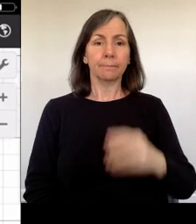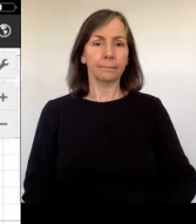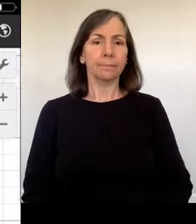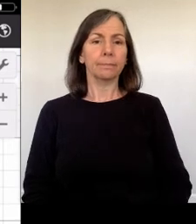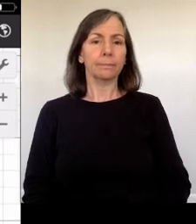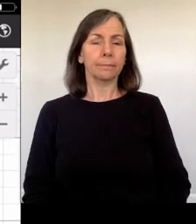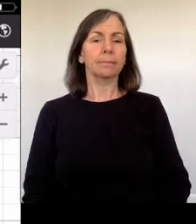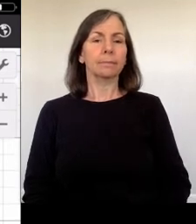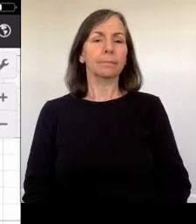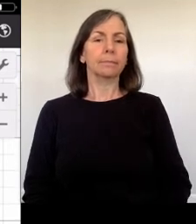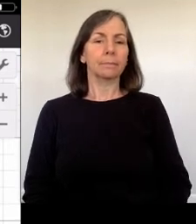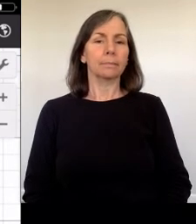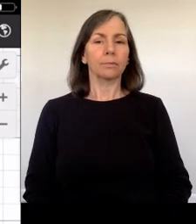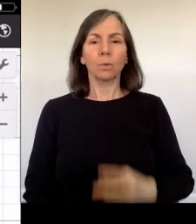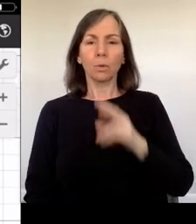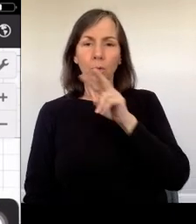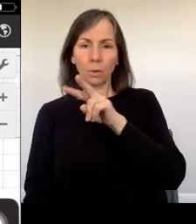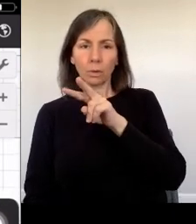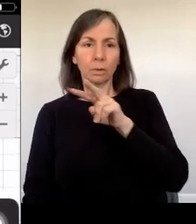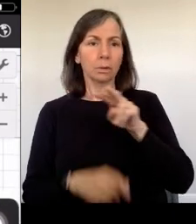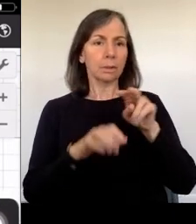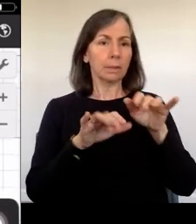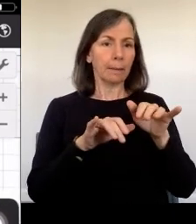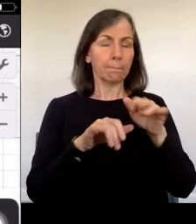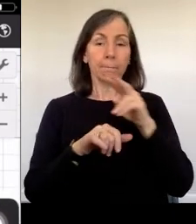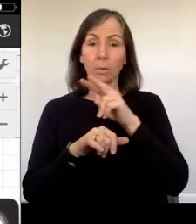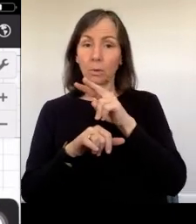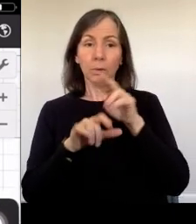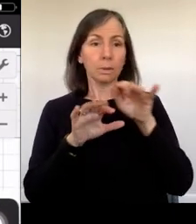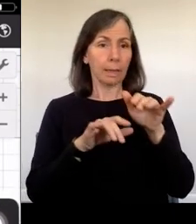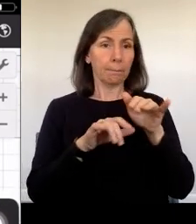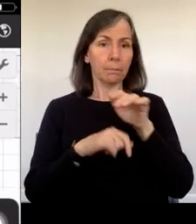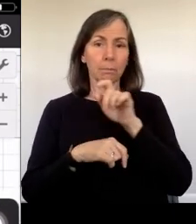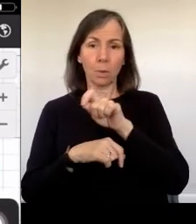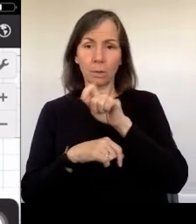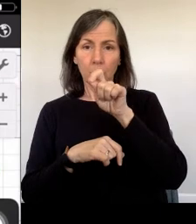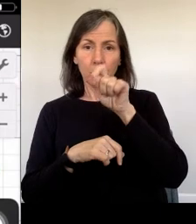So in my table, I'm going to write 7/16.